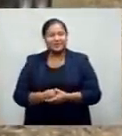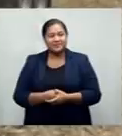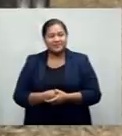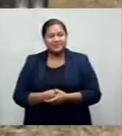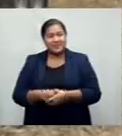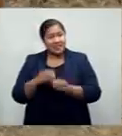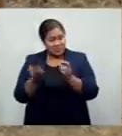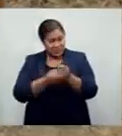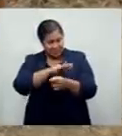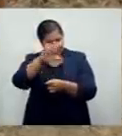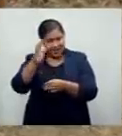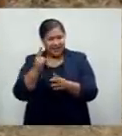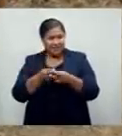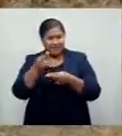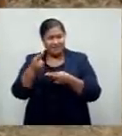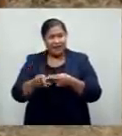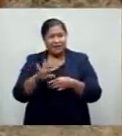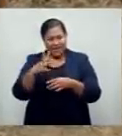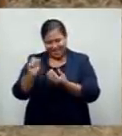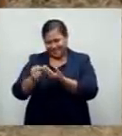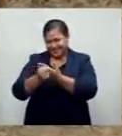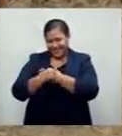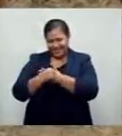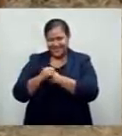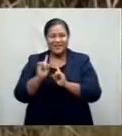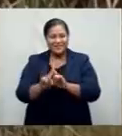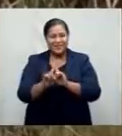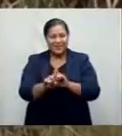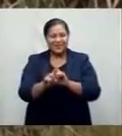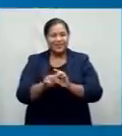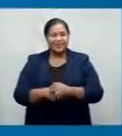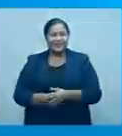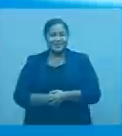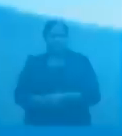And sugarcane farmers also taking safety measures.